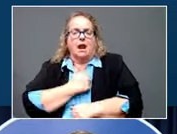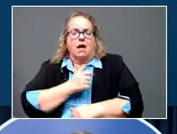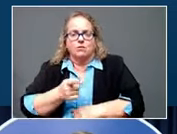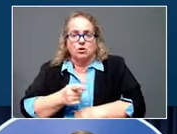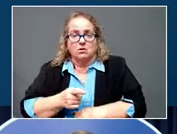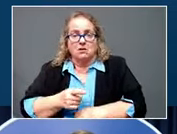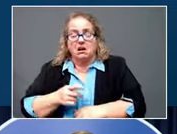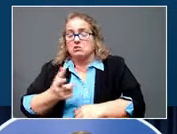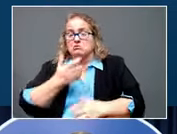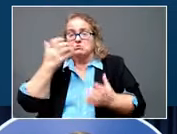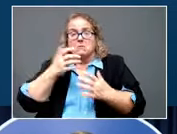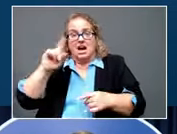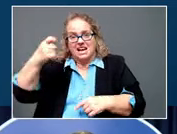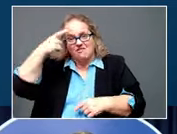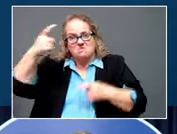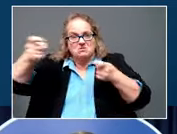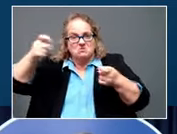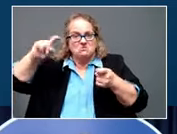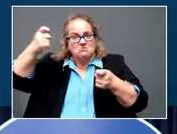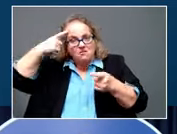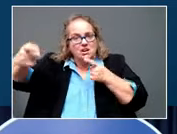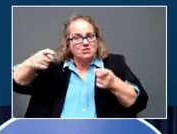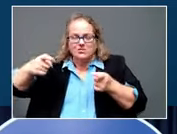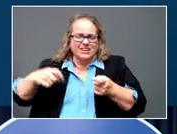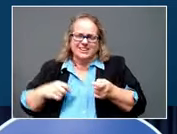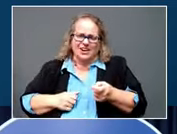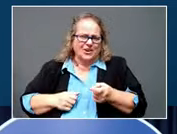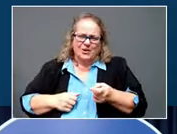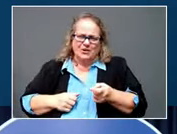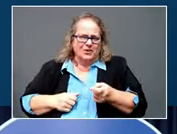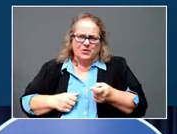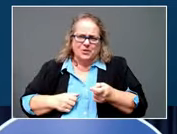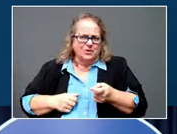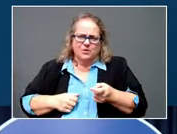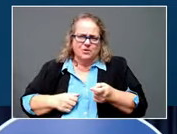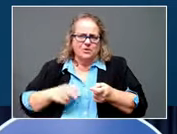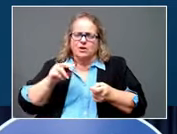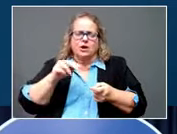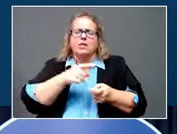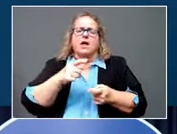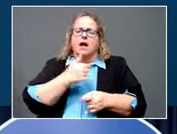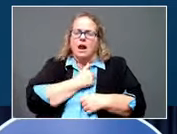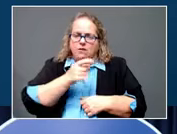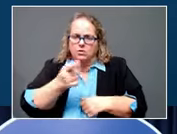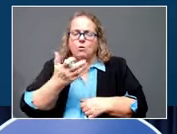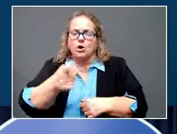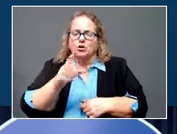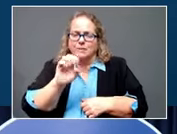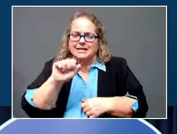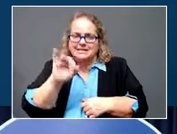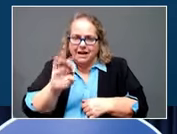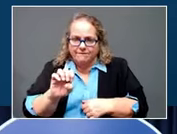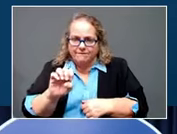purely because they love you and they want you to be safe. So our first number, which ticked up one, is